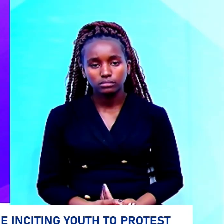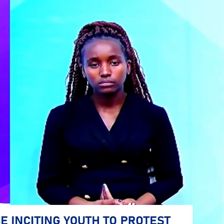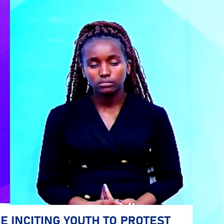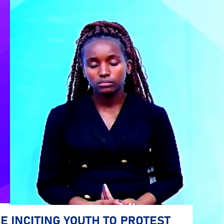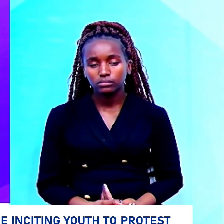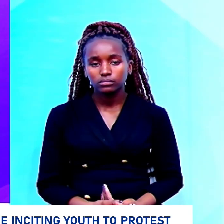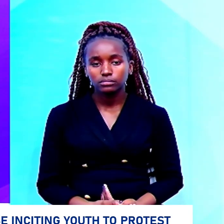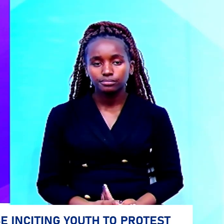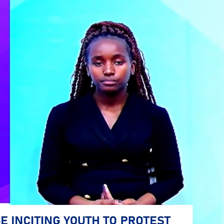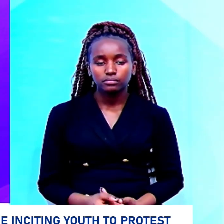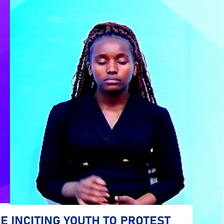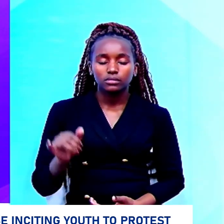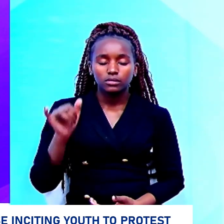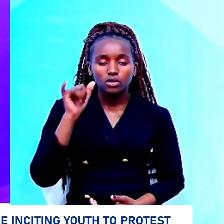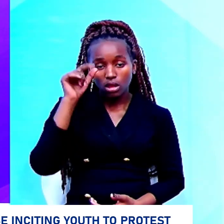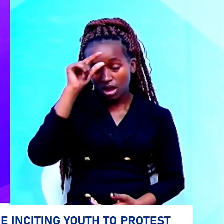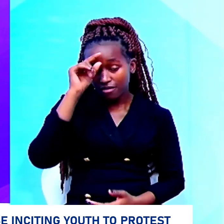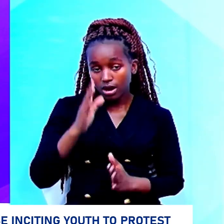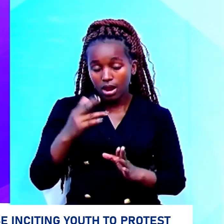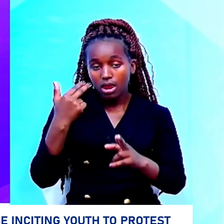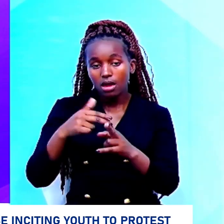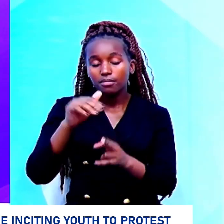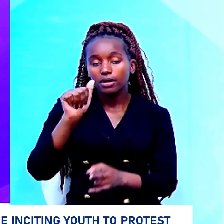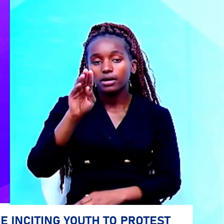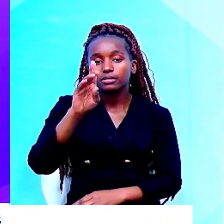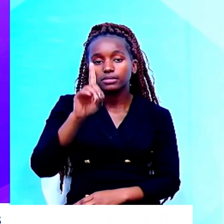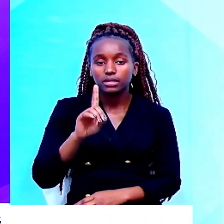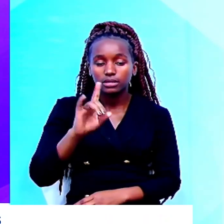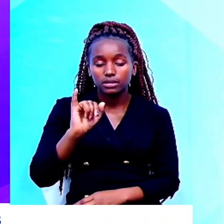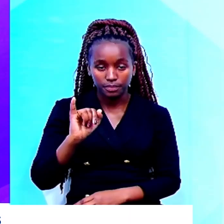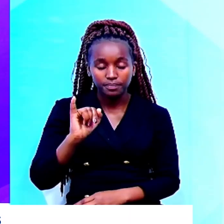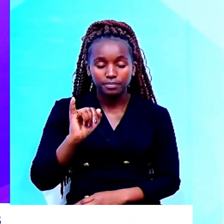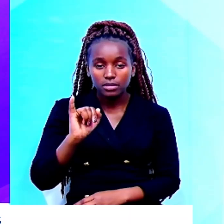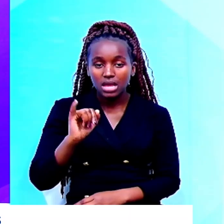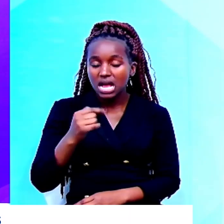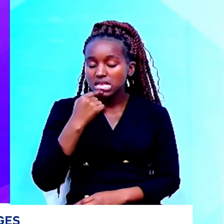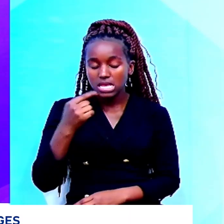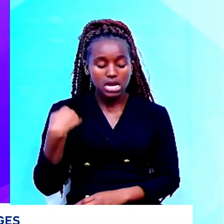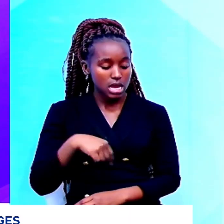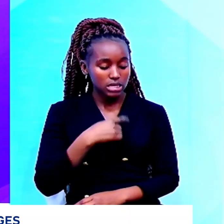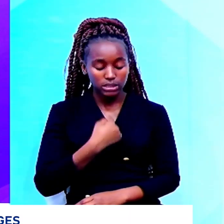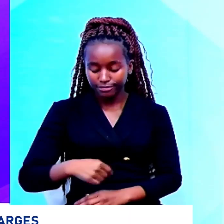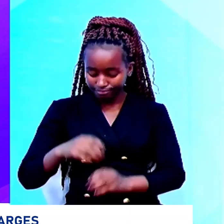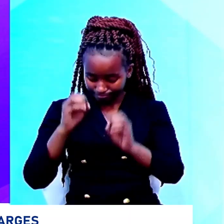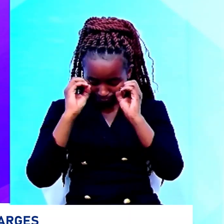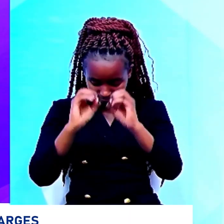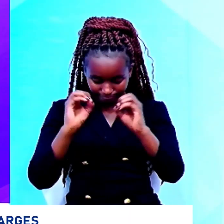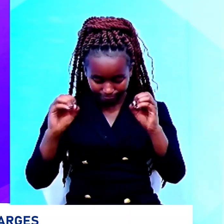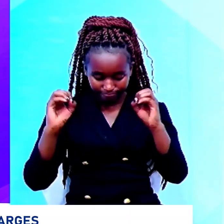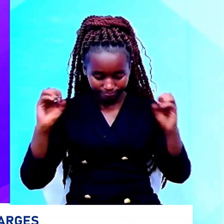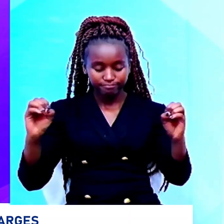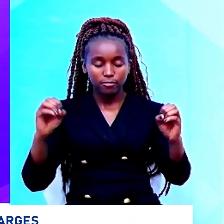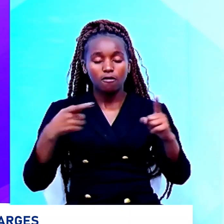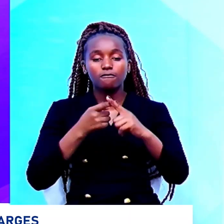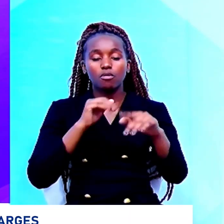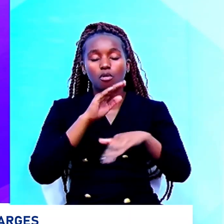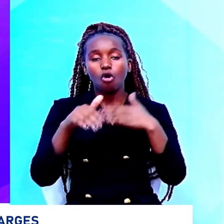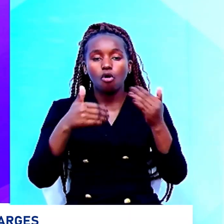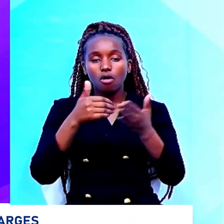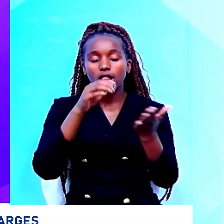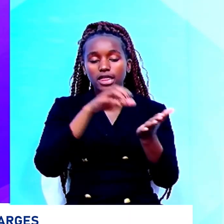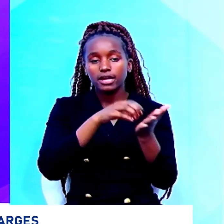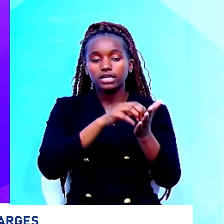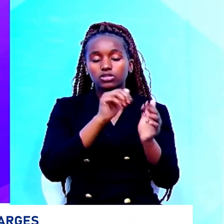Isiolo Governor Abdi Guyo has pleaded not guilty to all charges leveled against him as